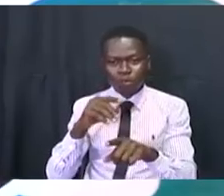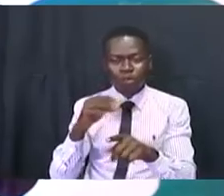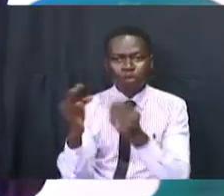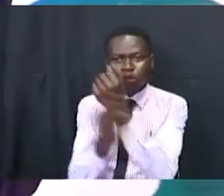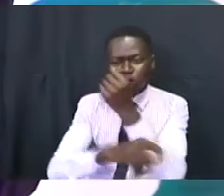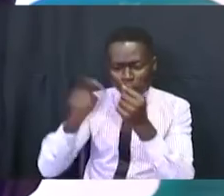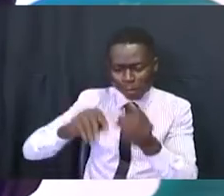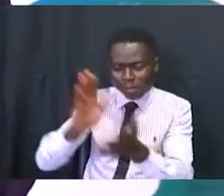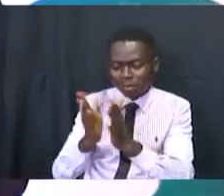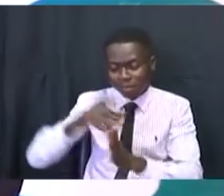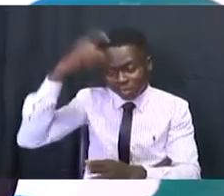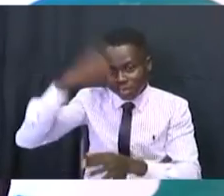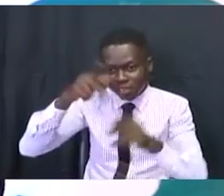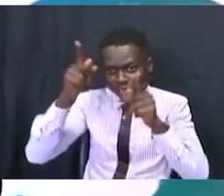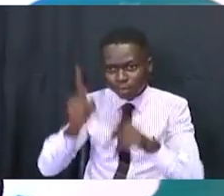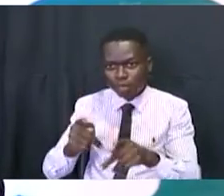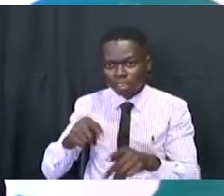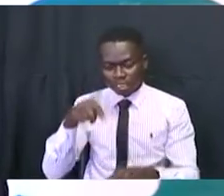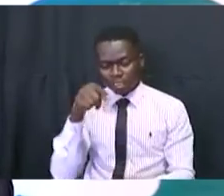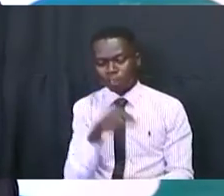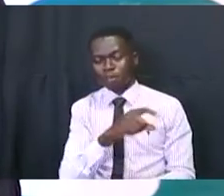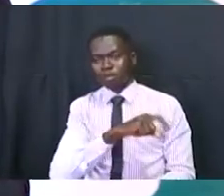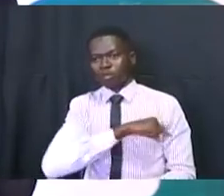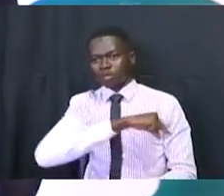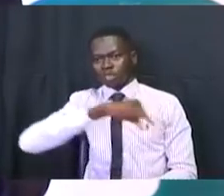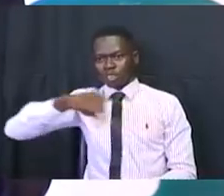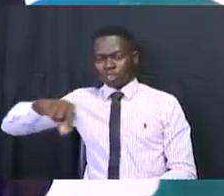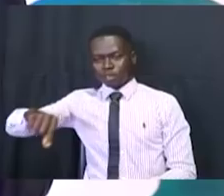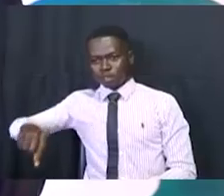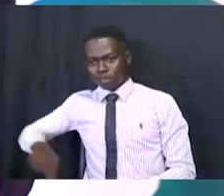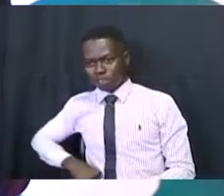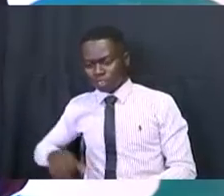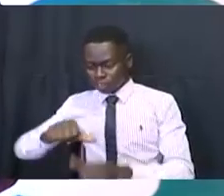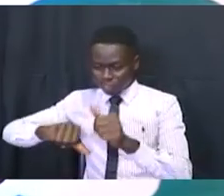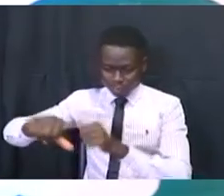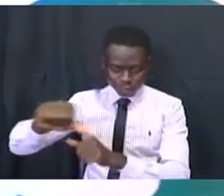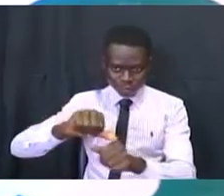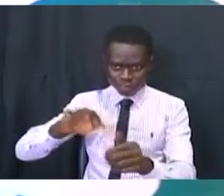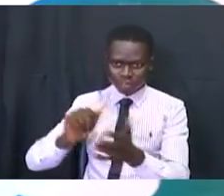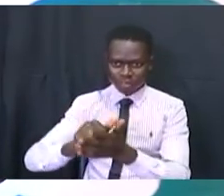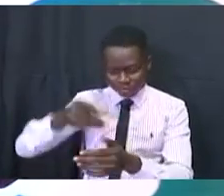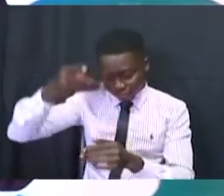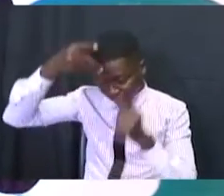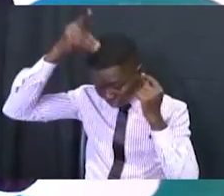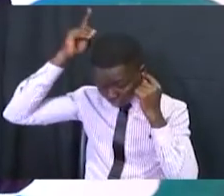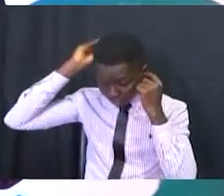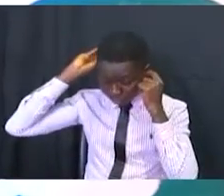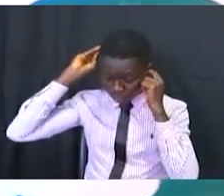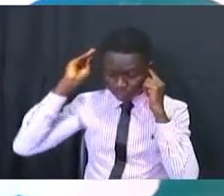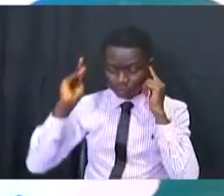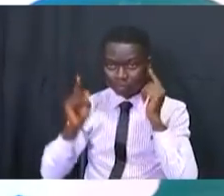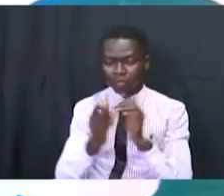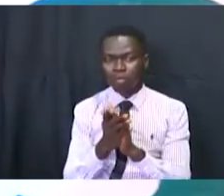way he speaks, this is the Queen of Persia's testimony about Daniel. as recorded in Daniel